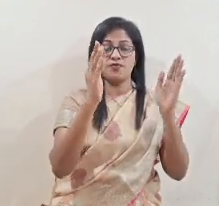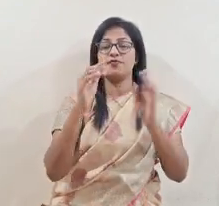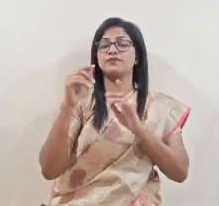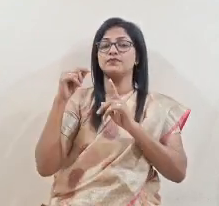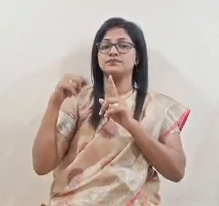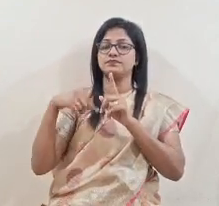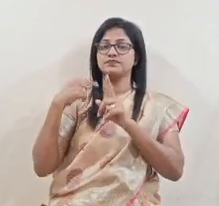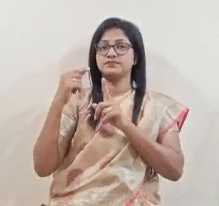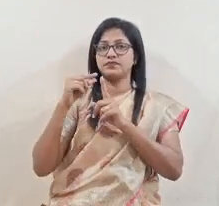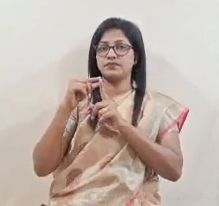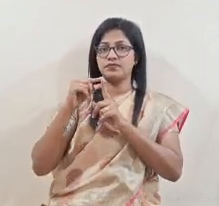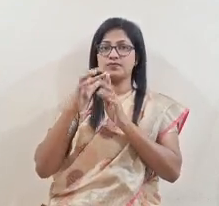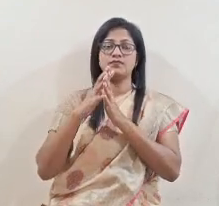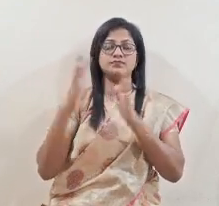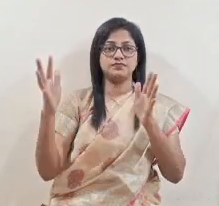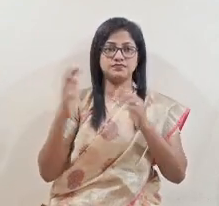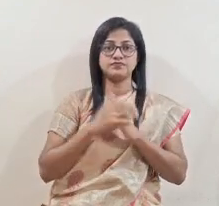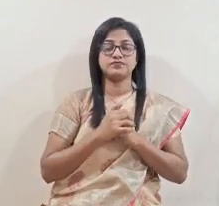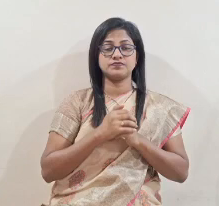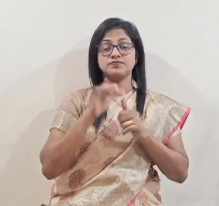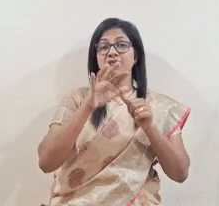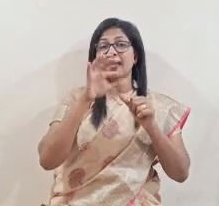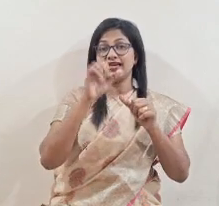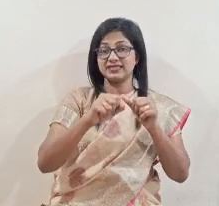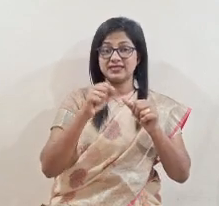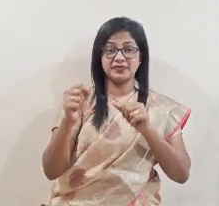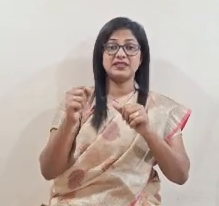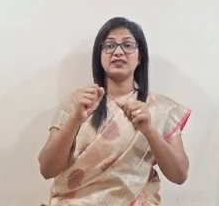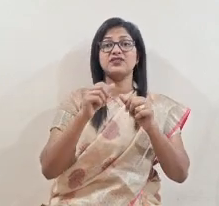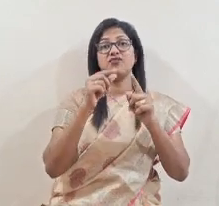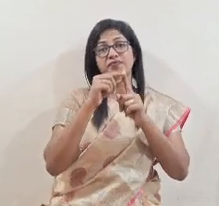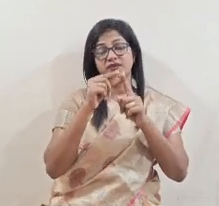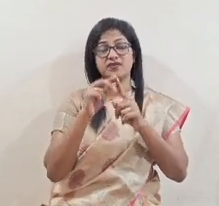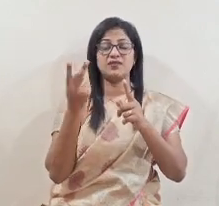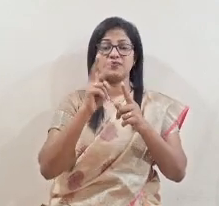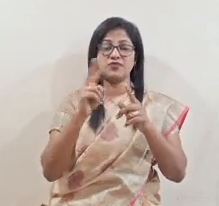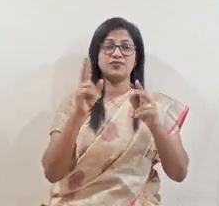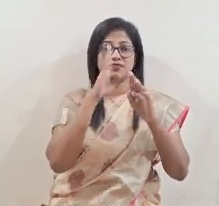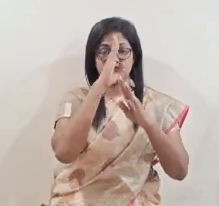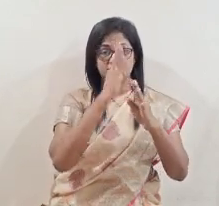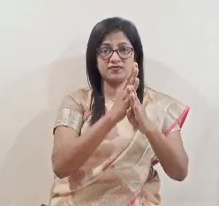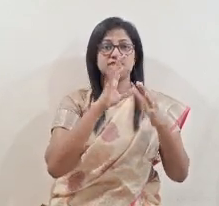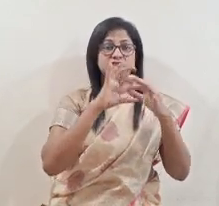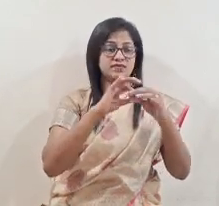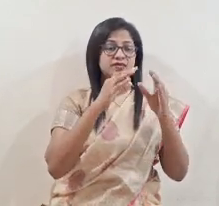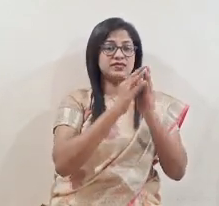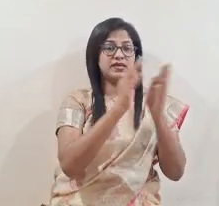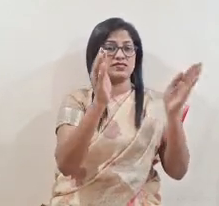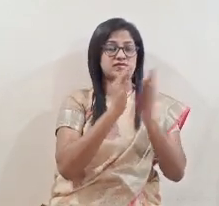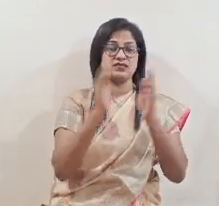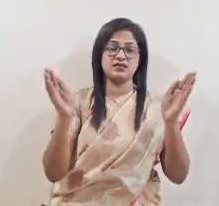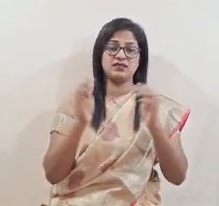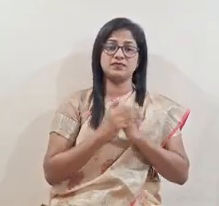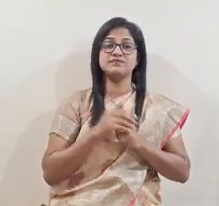But here again, if we just consider the densities, we are basically considering an area which